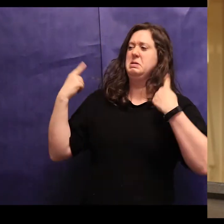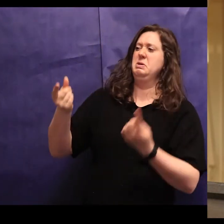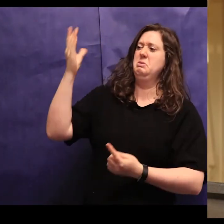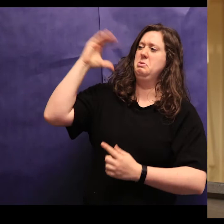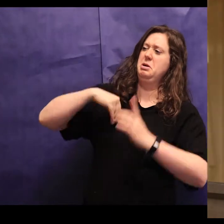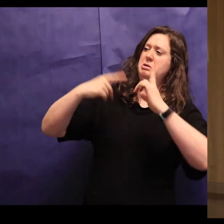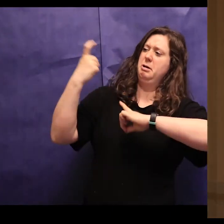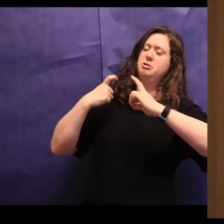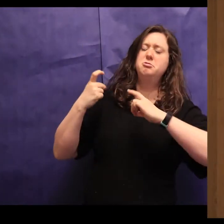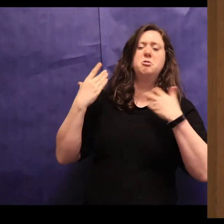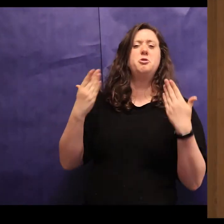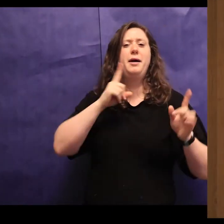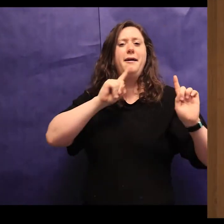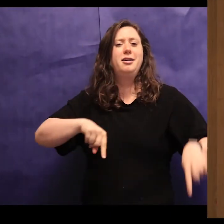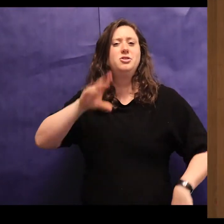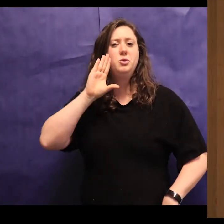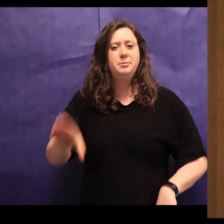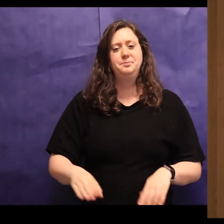we've got.